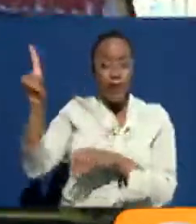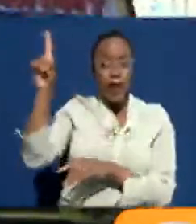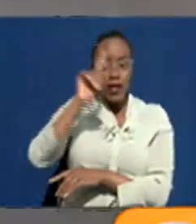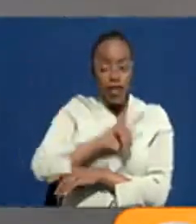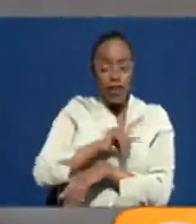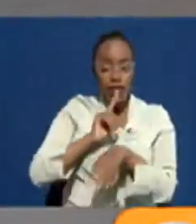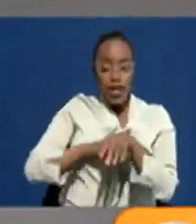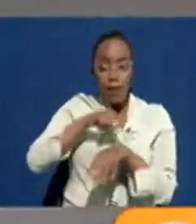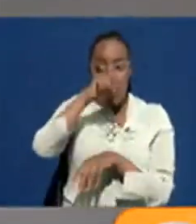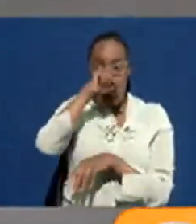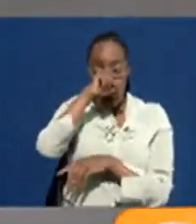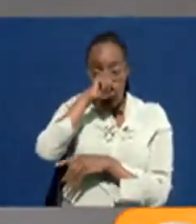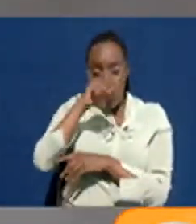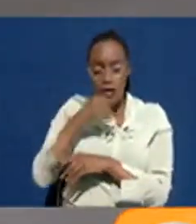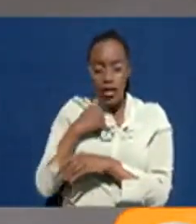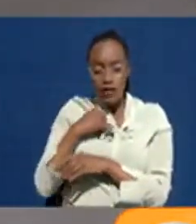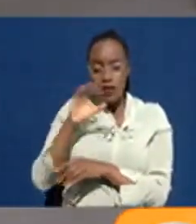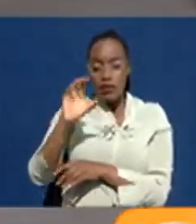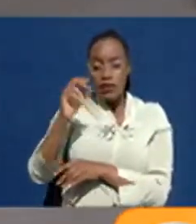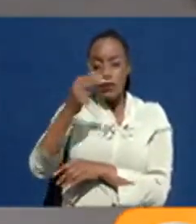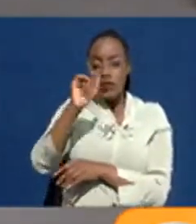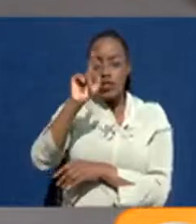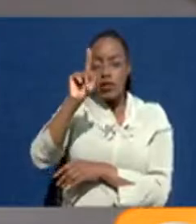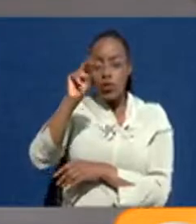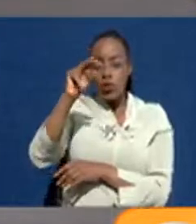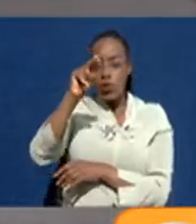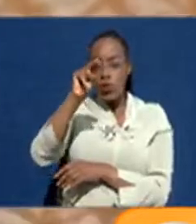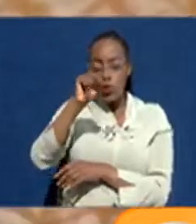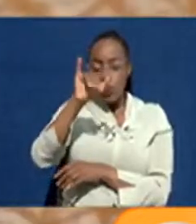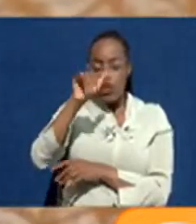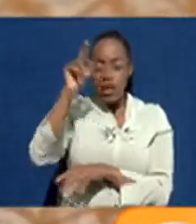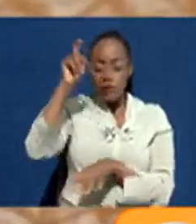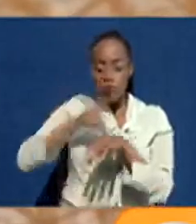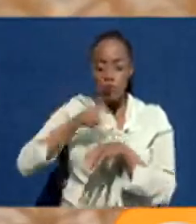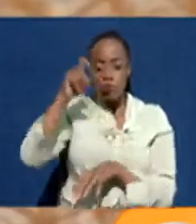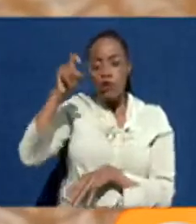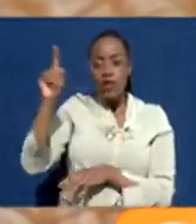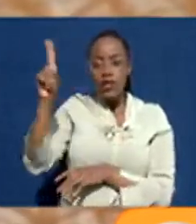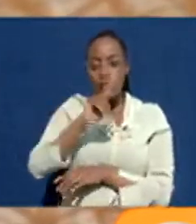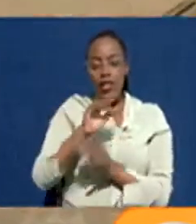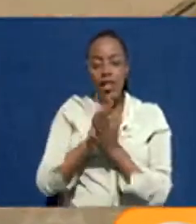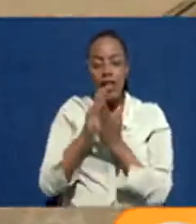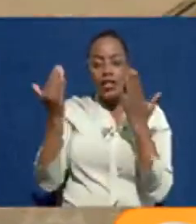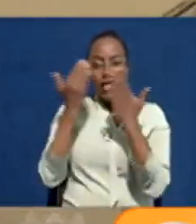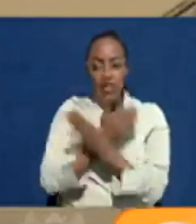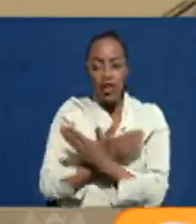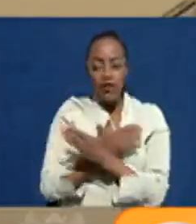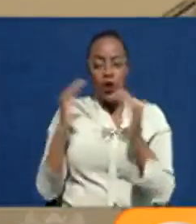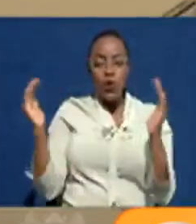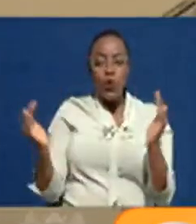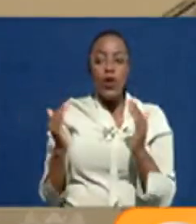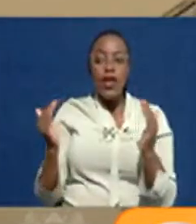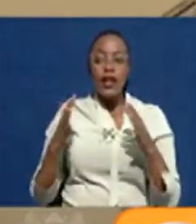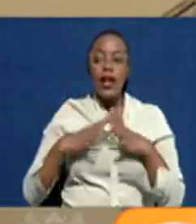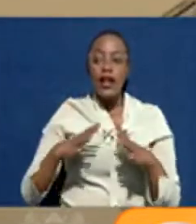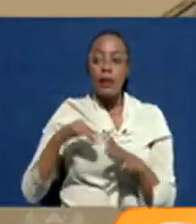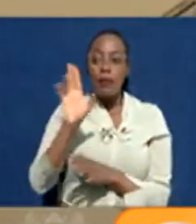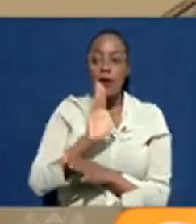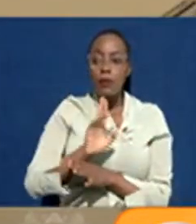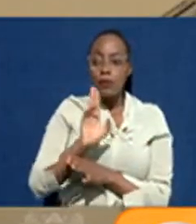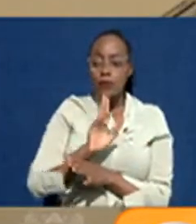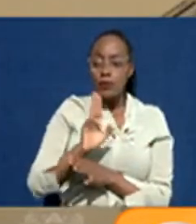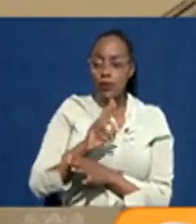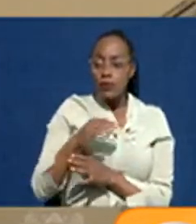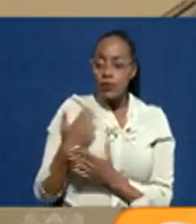while mosquitoes transporting chikungunya virus bite during the day and night. We encourage people to use the bed